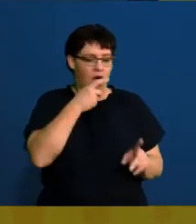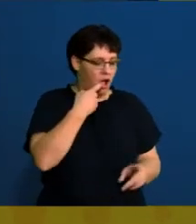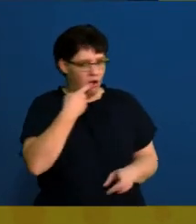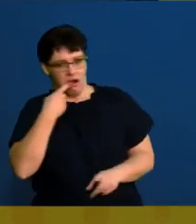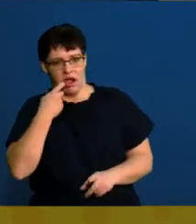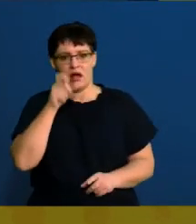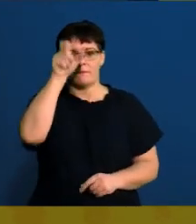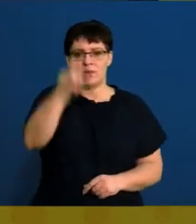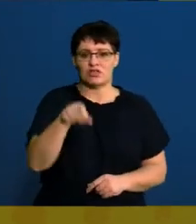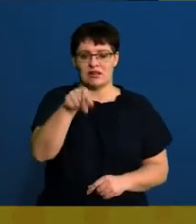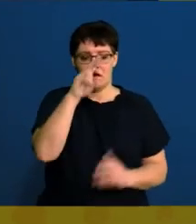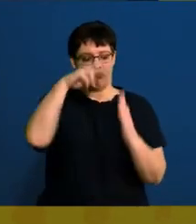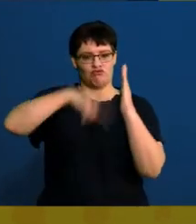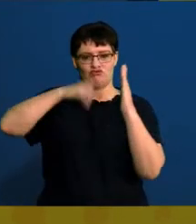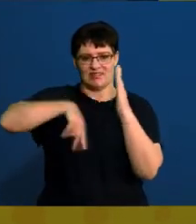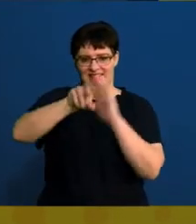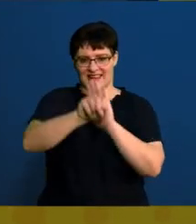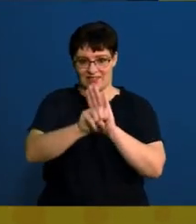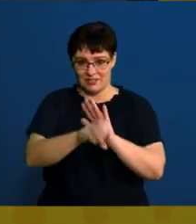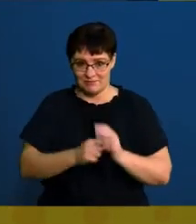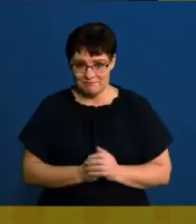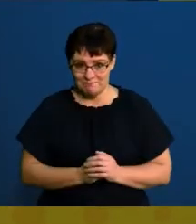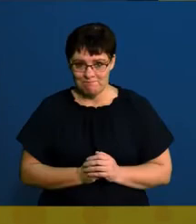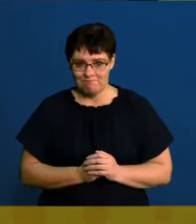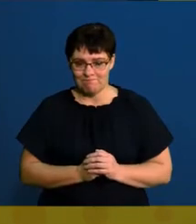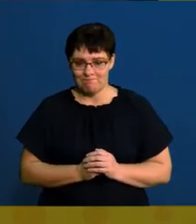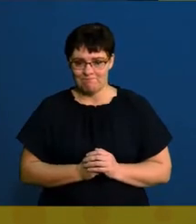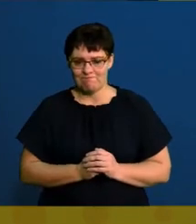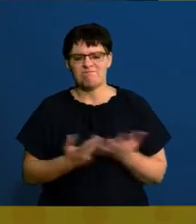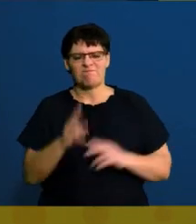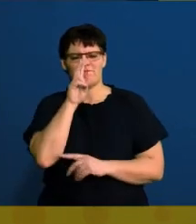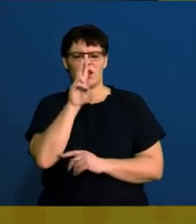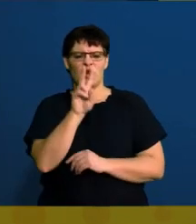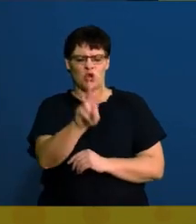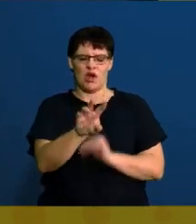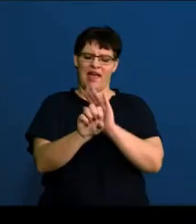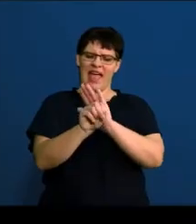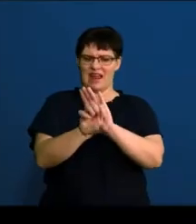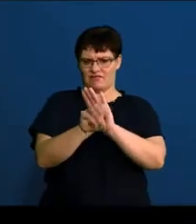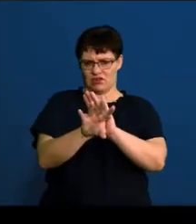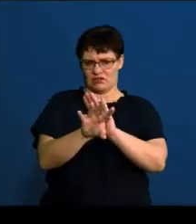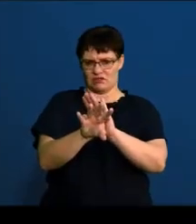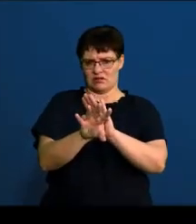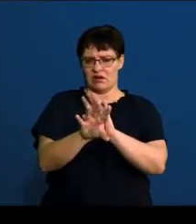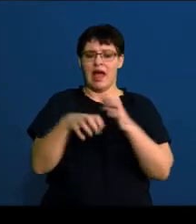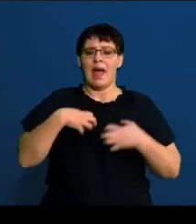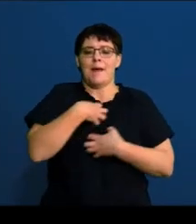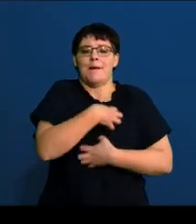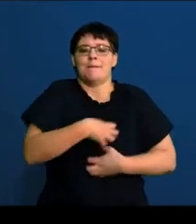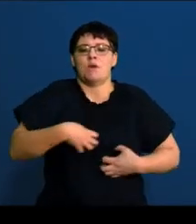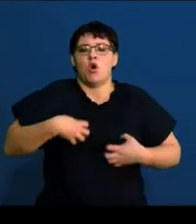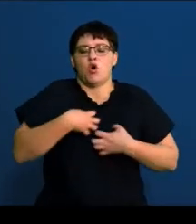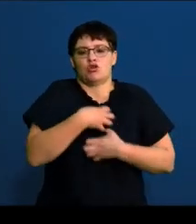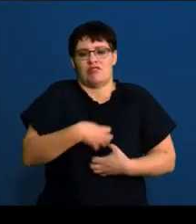the attention of the reader. So let's look at an advert with an emotional